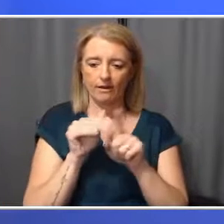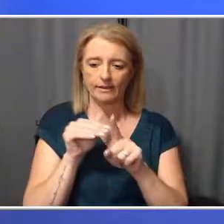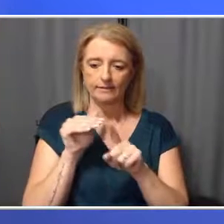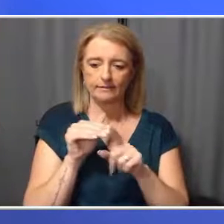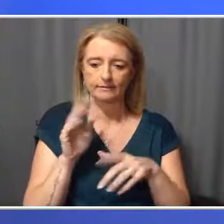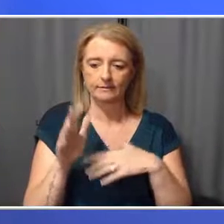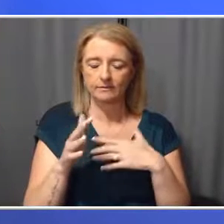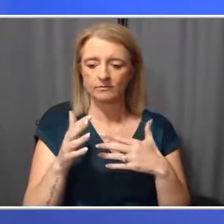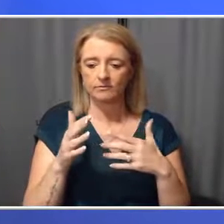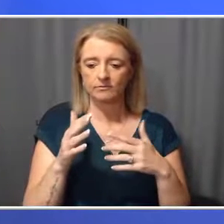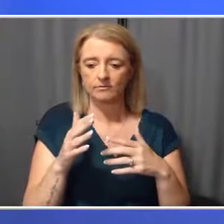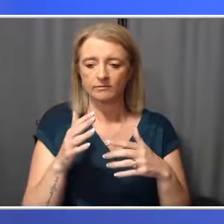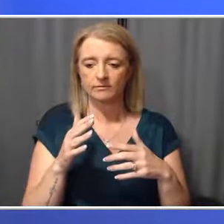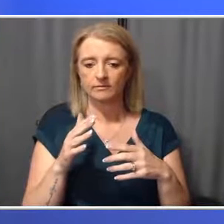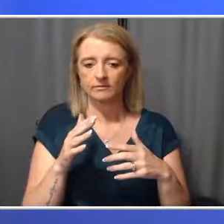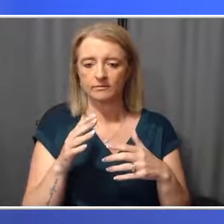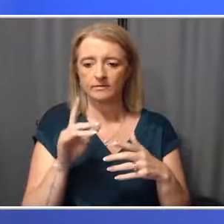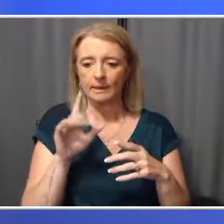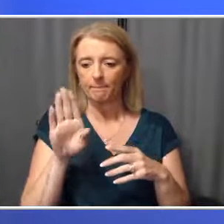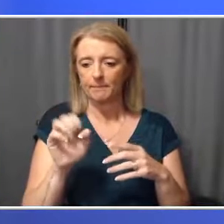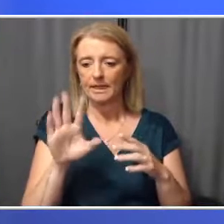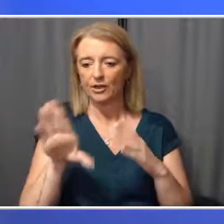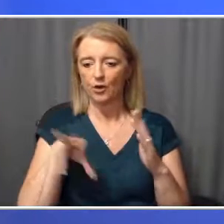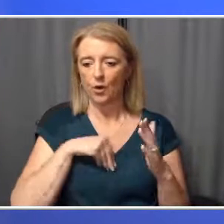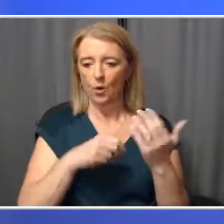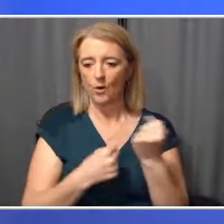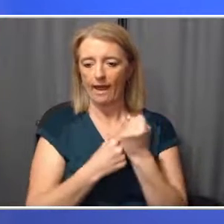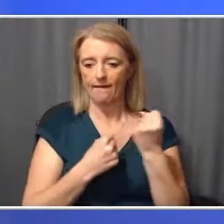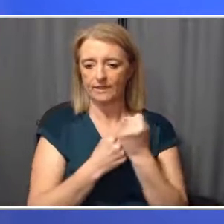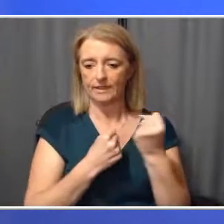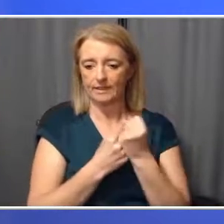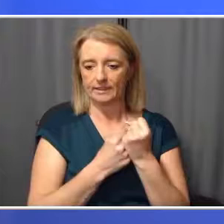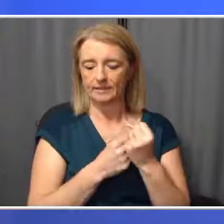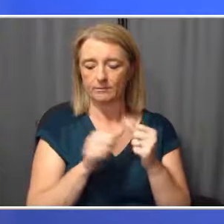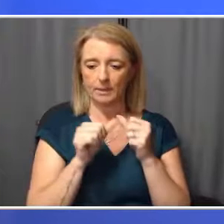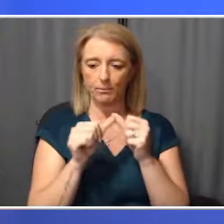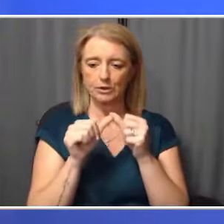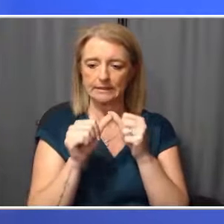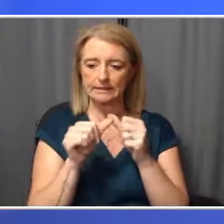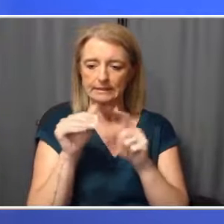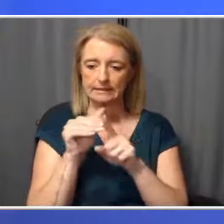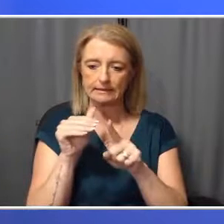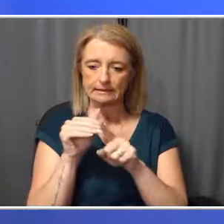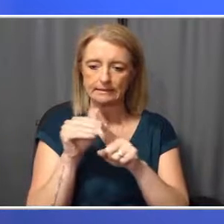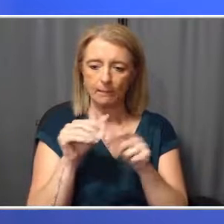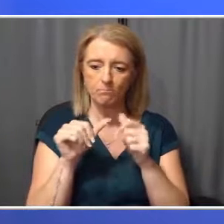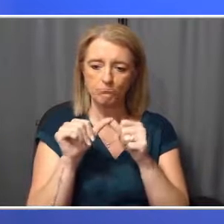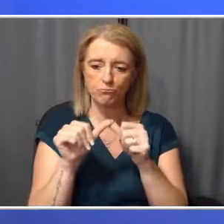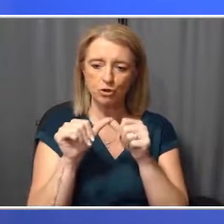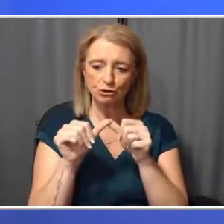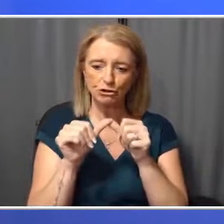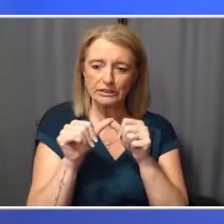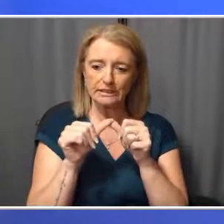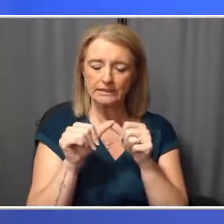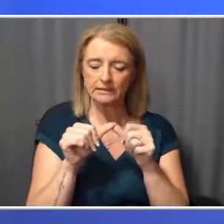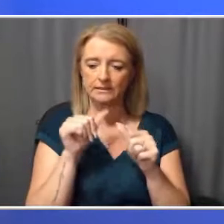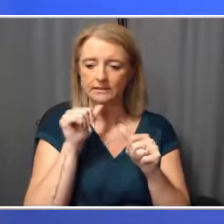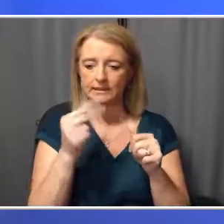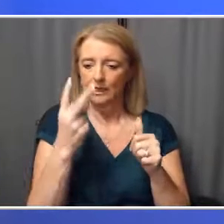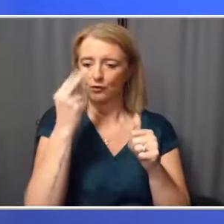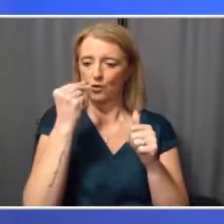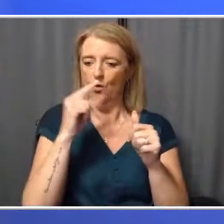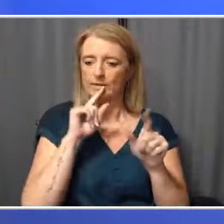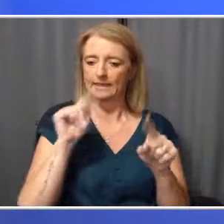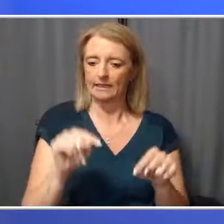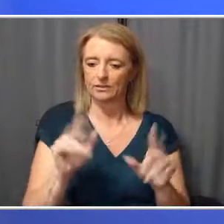player, and you can get a better outcome for yourself, and better quality of life. So. Right. Thanks, Sarah. Thanks for being here. Yeah.